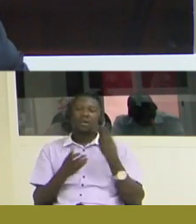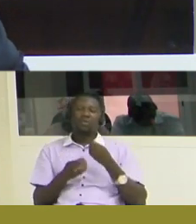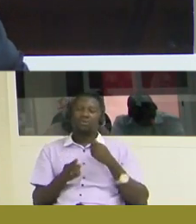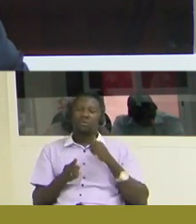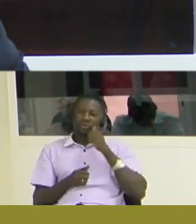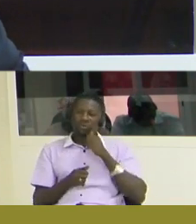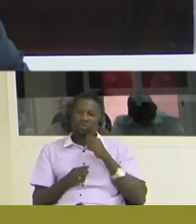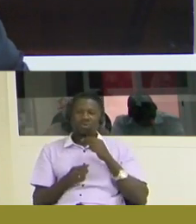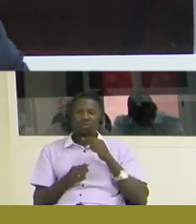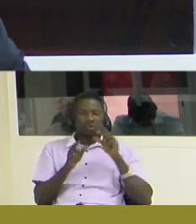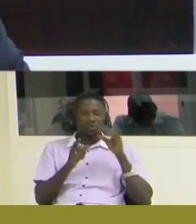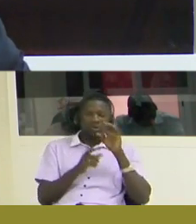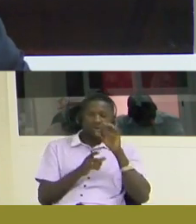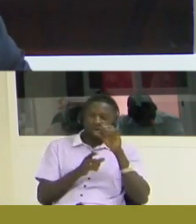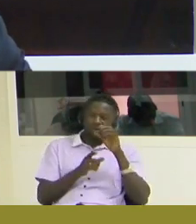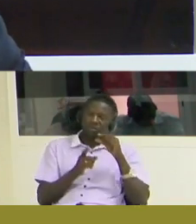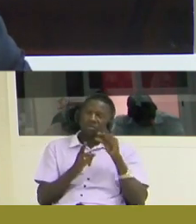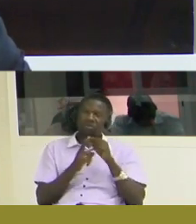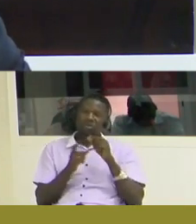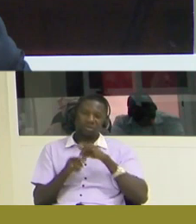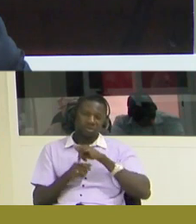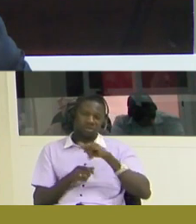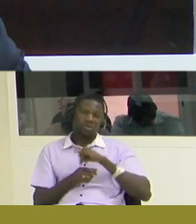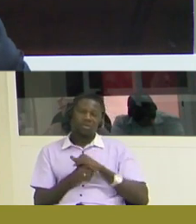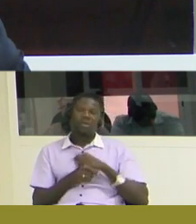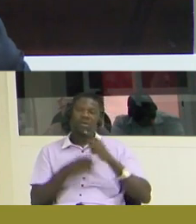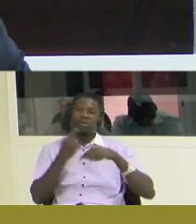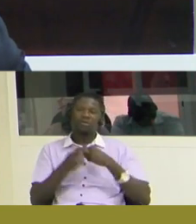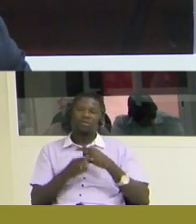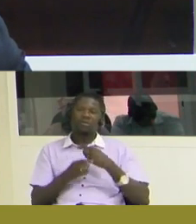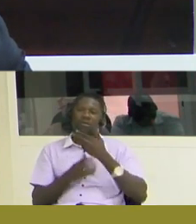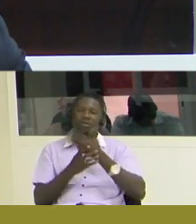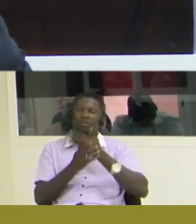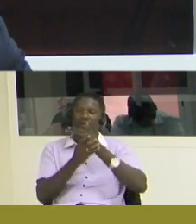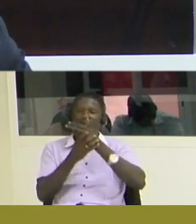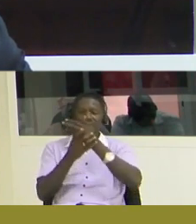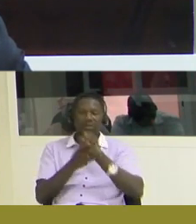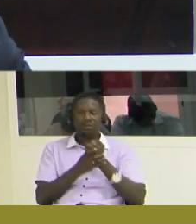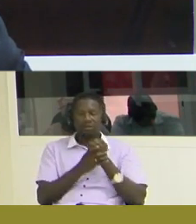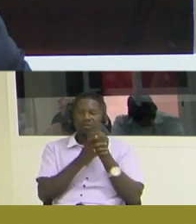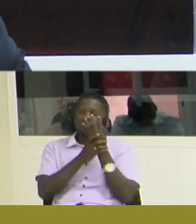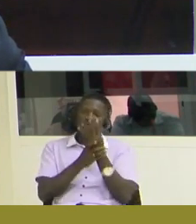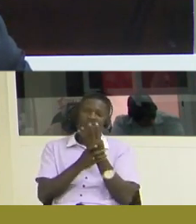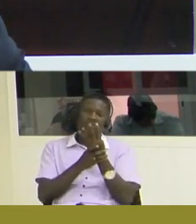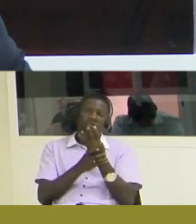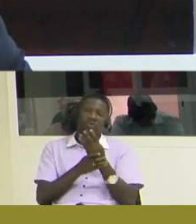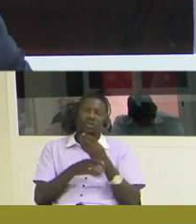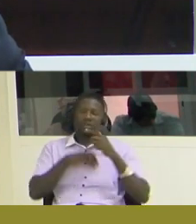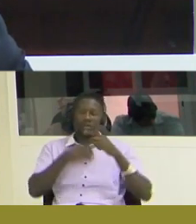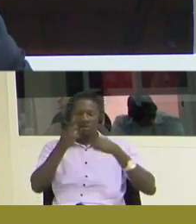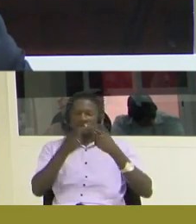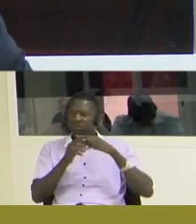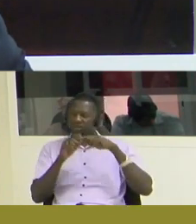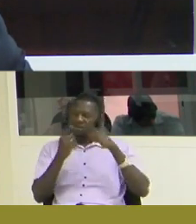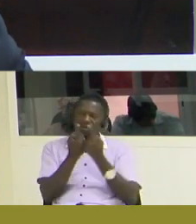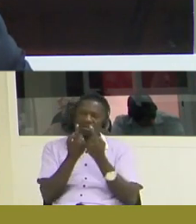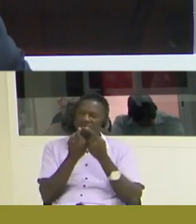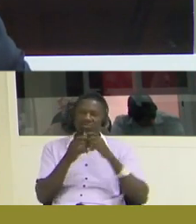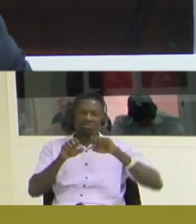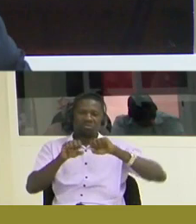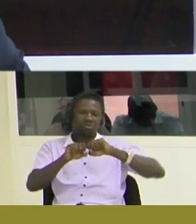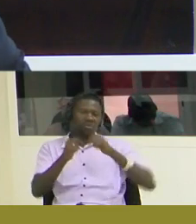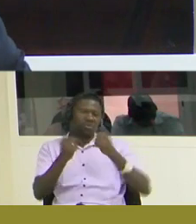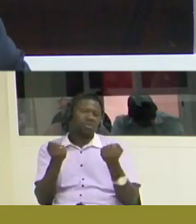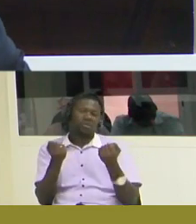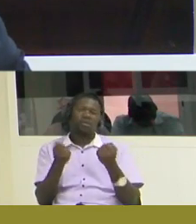other after 1994 unfortunately things broke down and it is